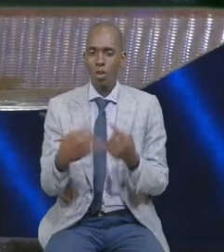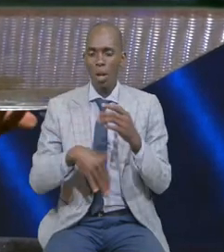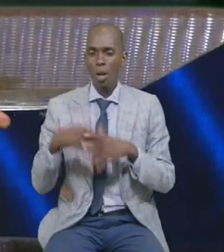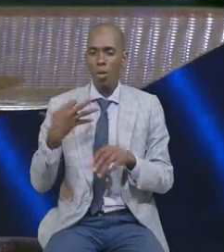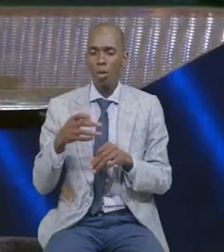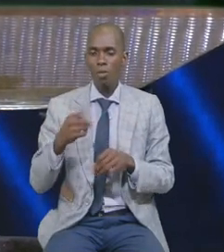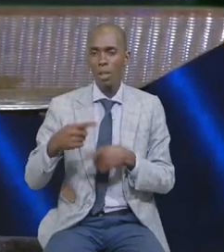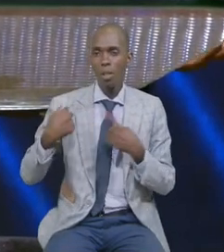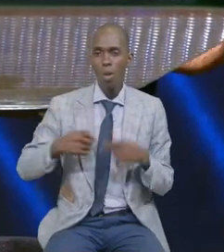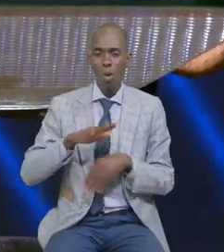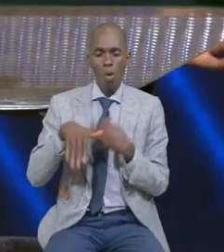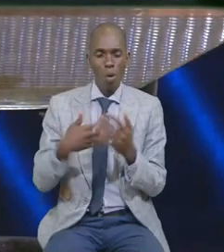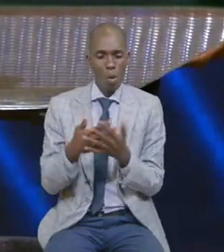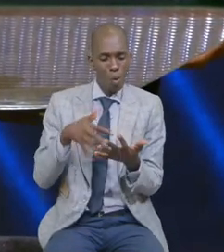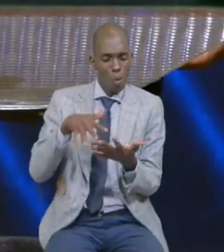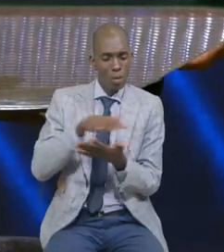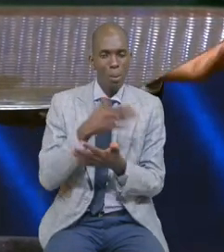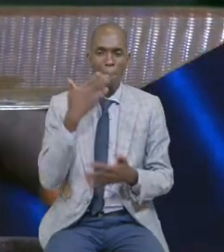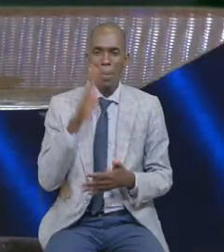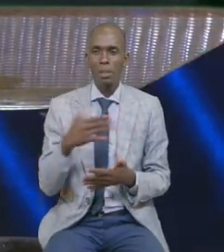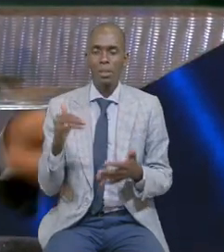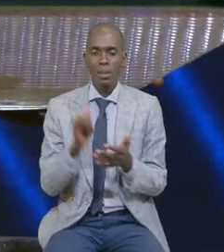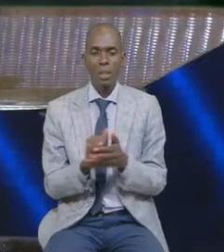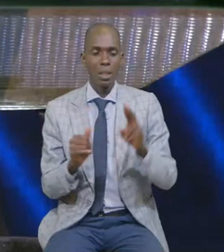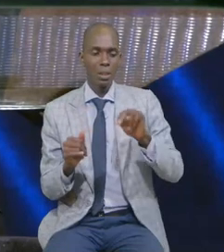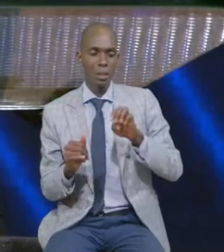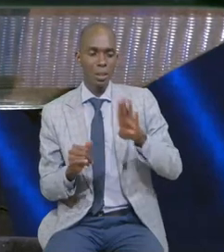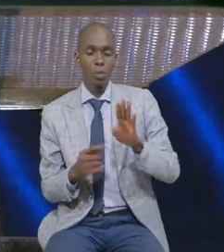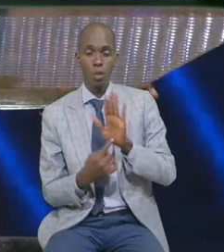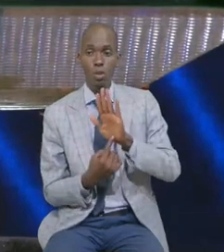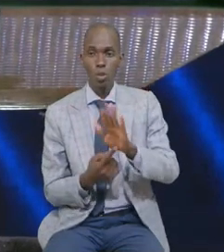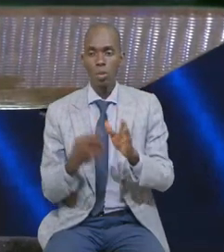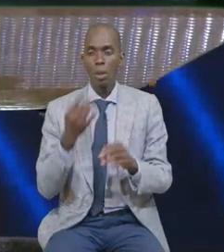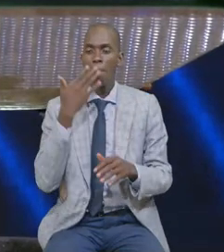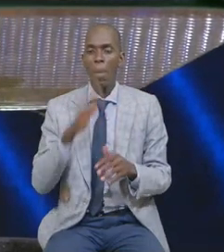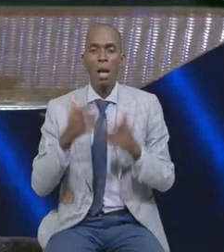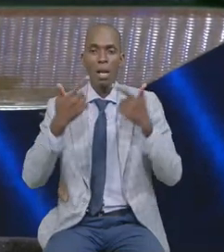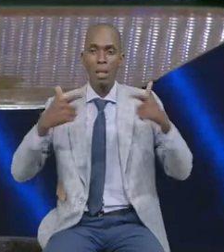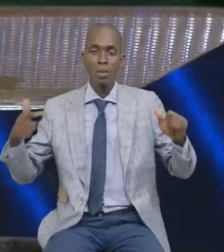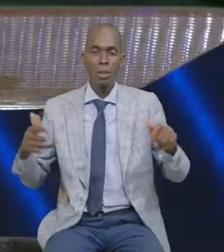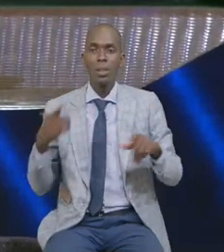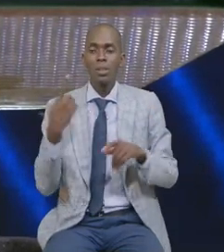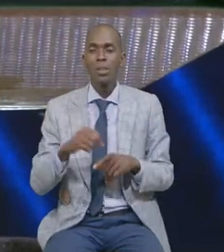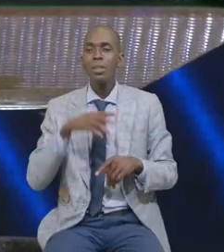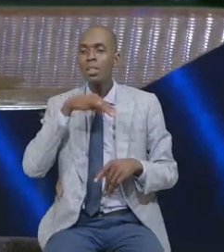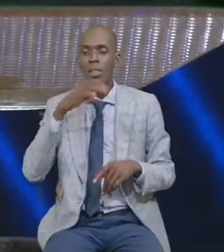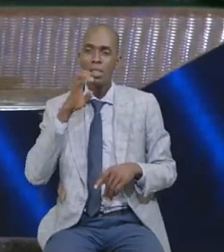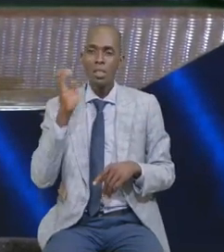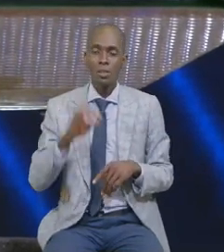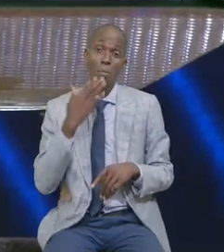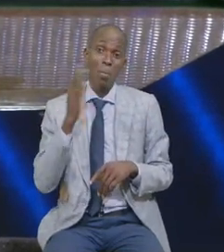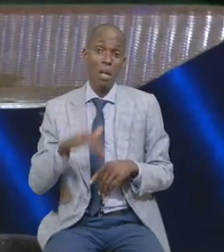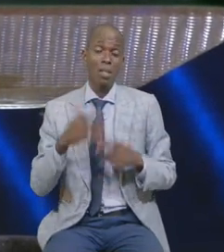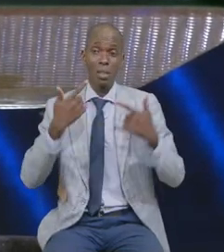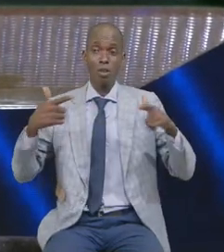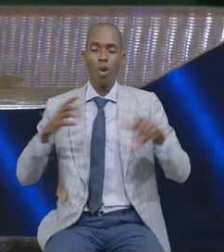all the evil things that Nebuchadnezzar manifested, the bad language, the blasphemous language, those are the things